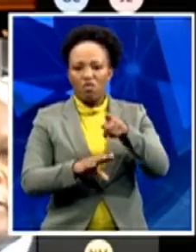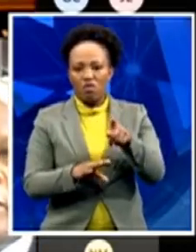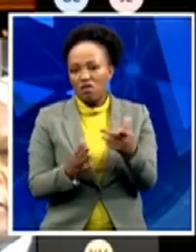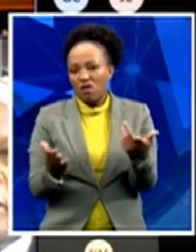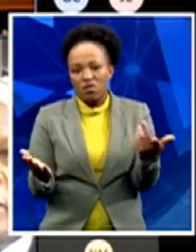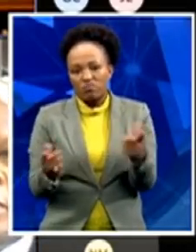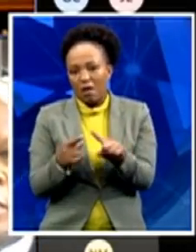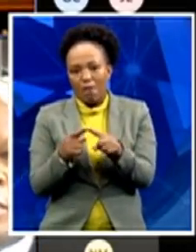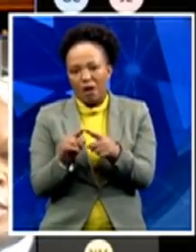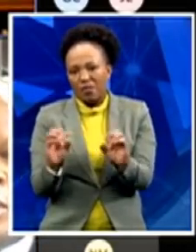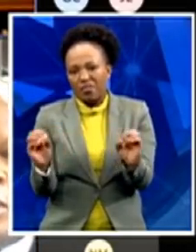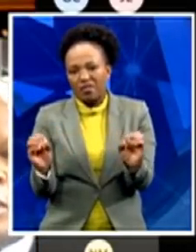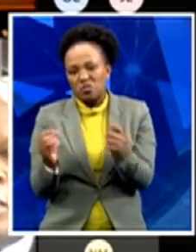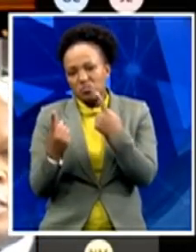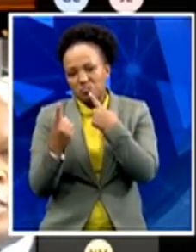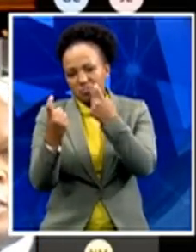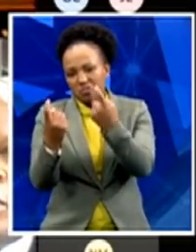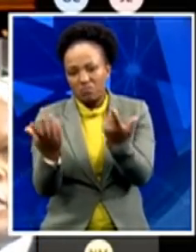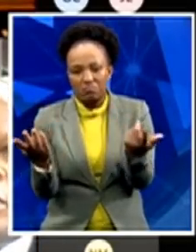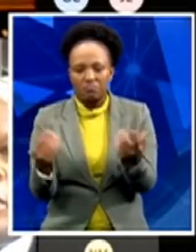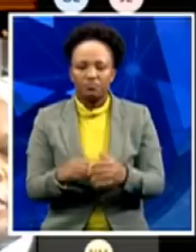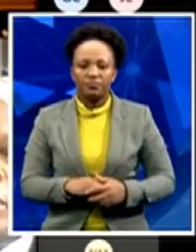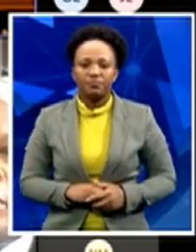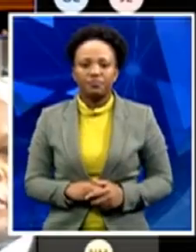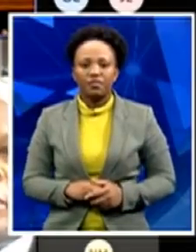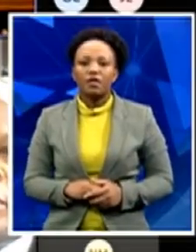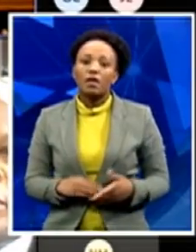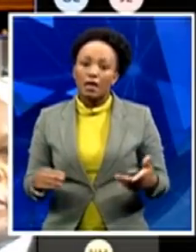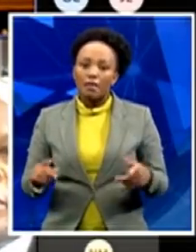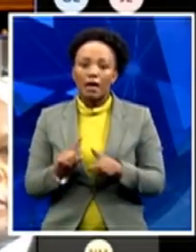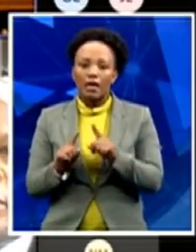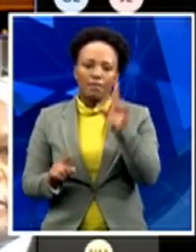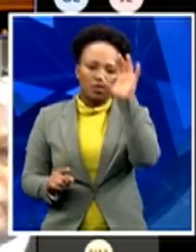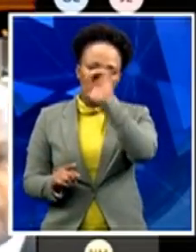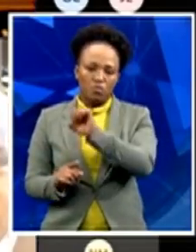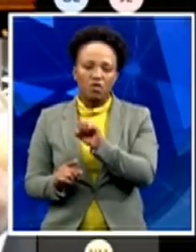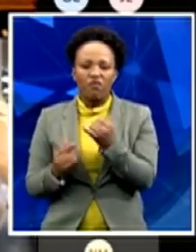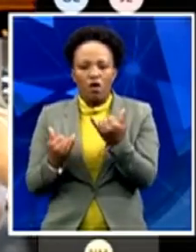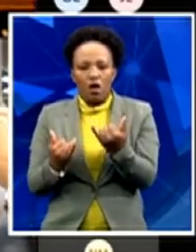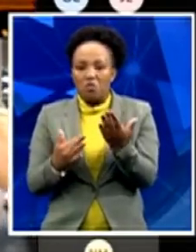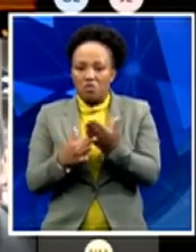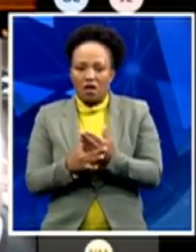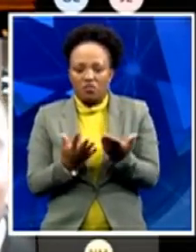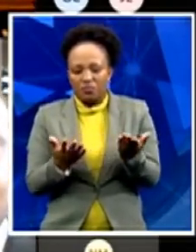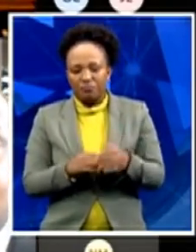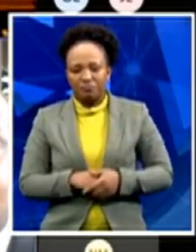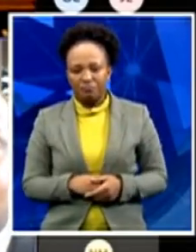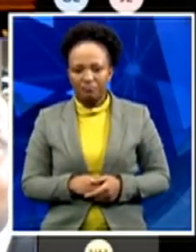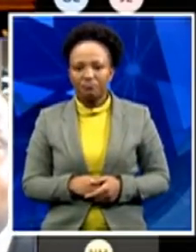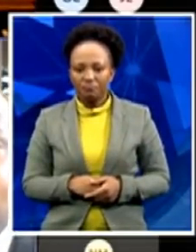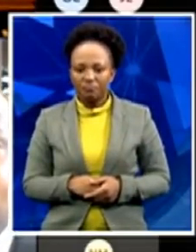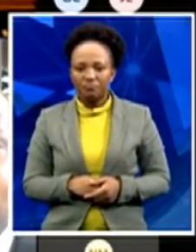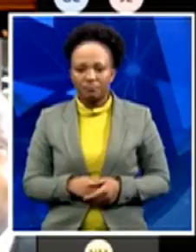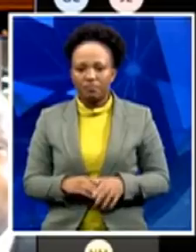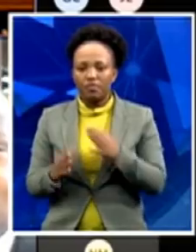arguments. But I'm assuming that that is the case. Thank you. Thank you. Hello.